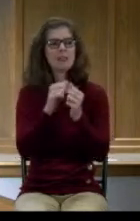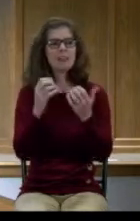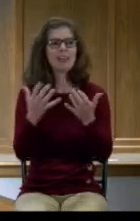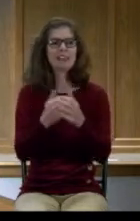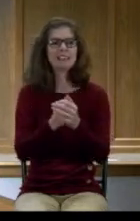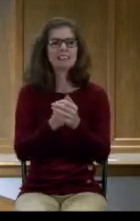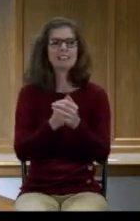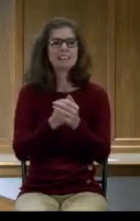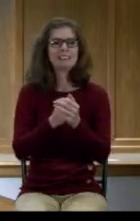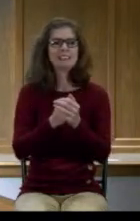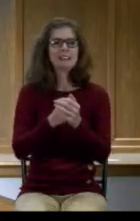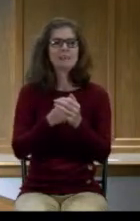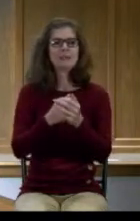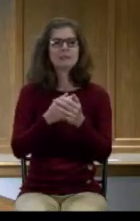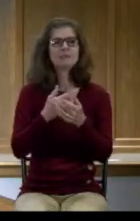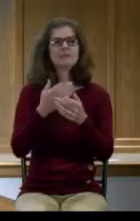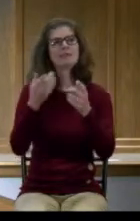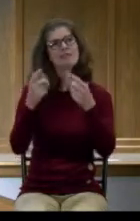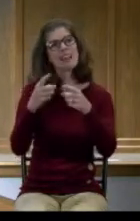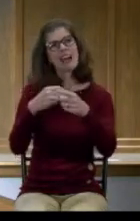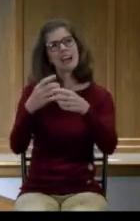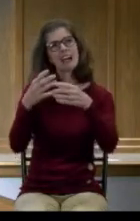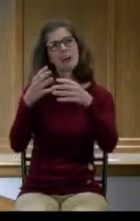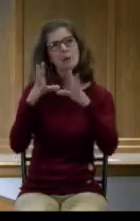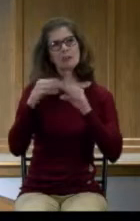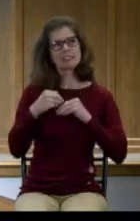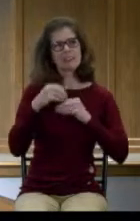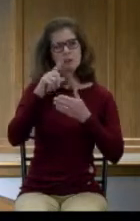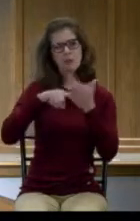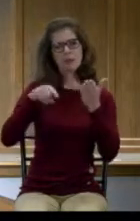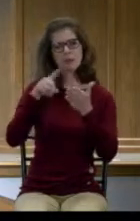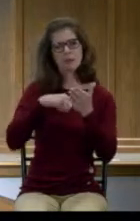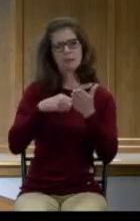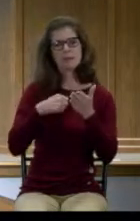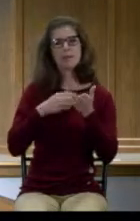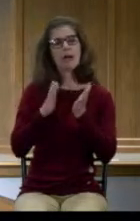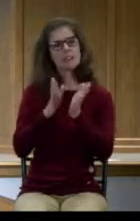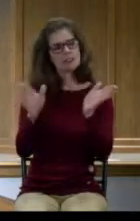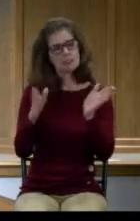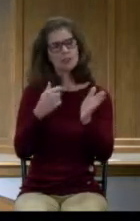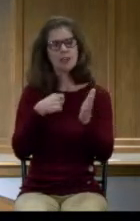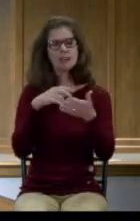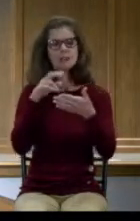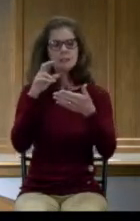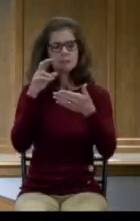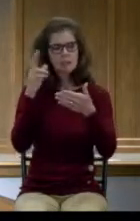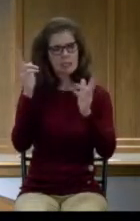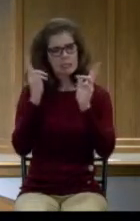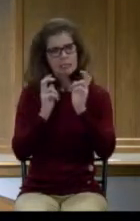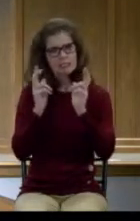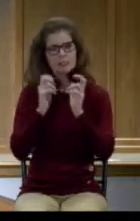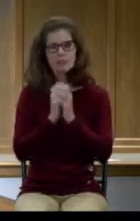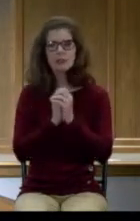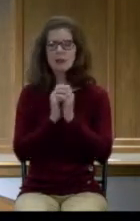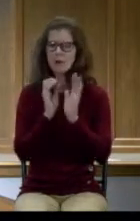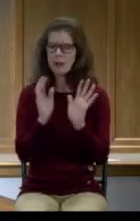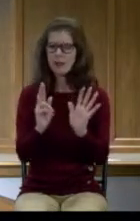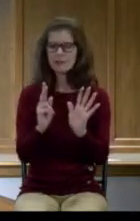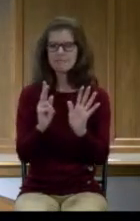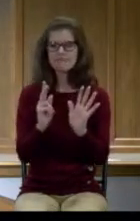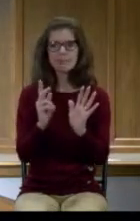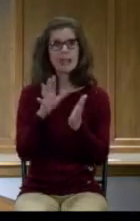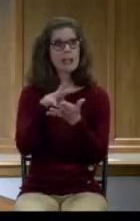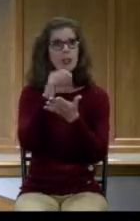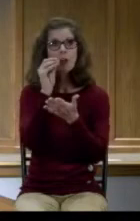get criticism, and it's not a lot, it's not all the time, but when I do get it, I generally try to listen to it. Is there anything I can learn from it?